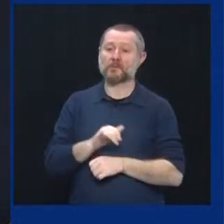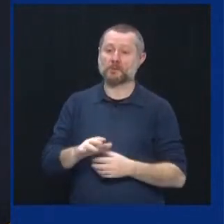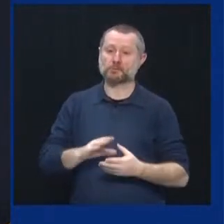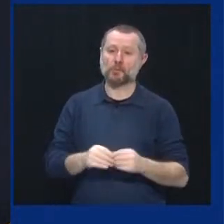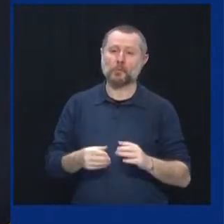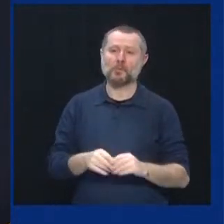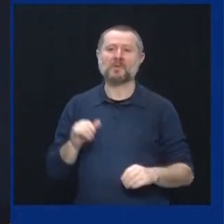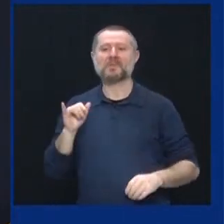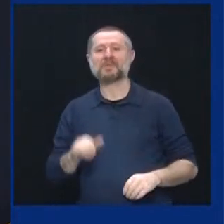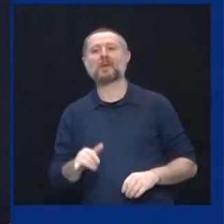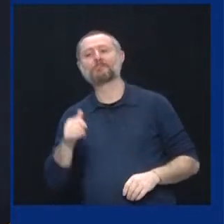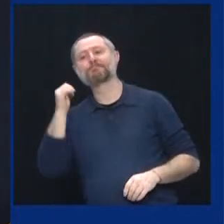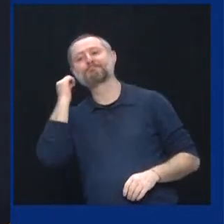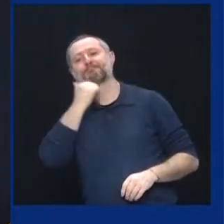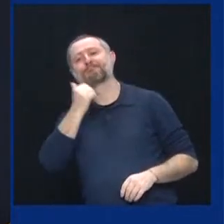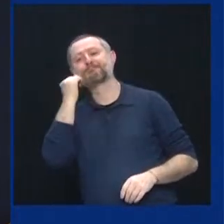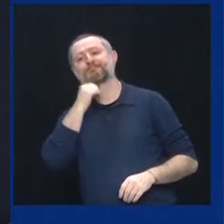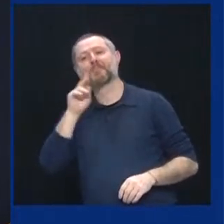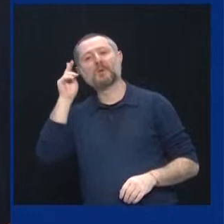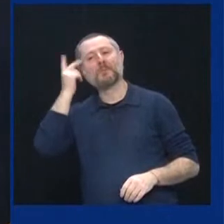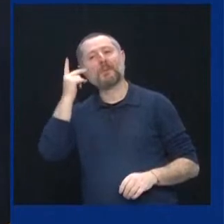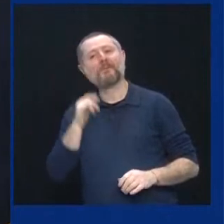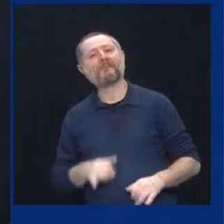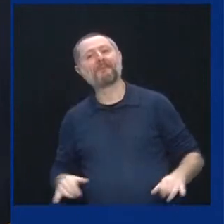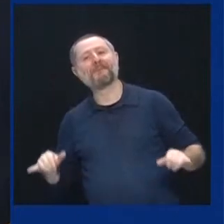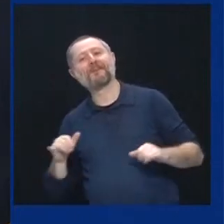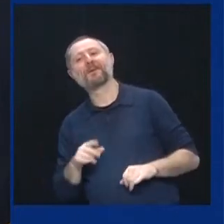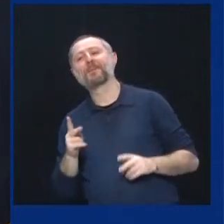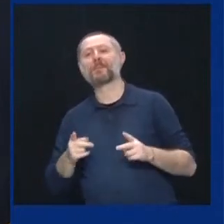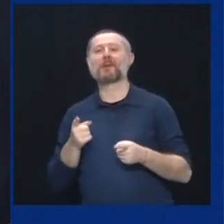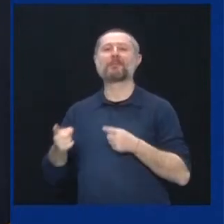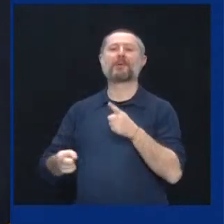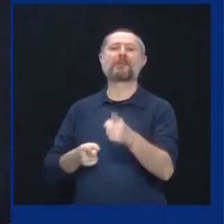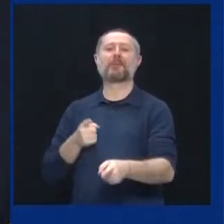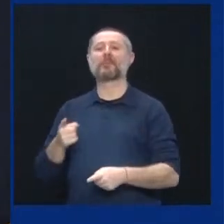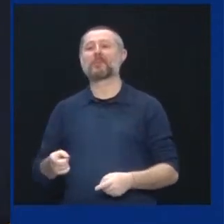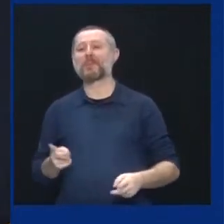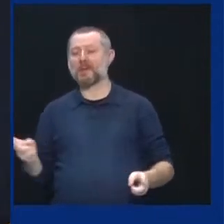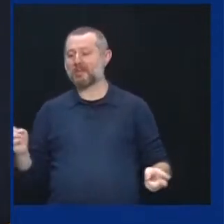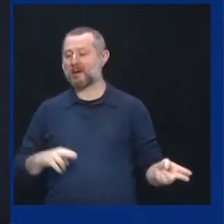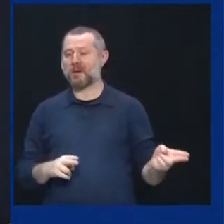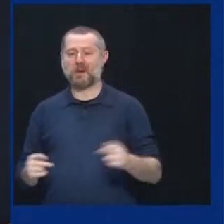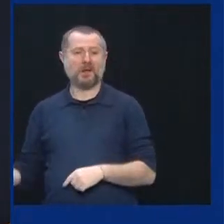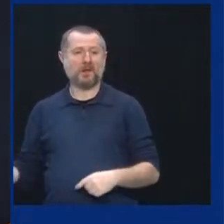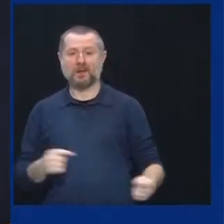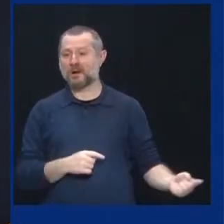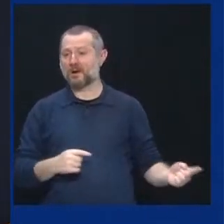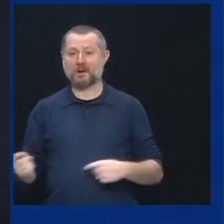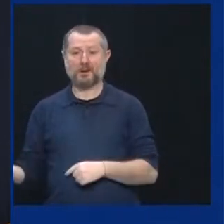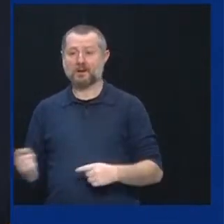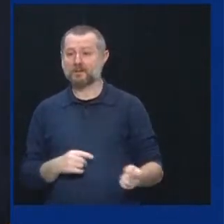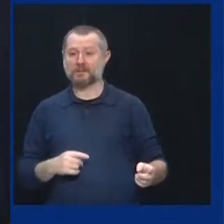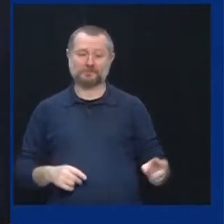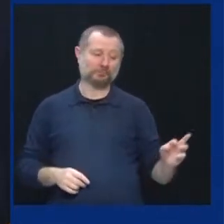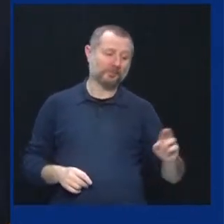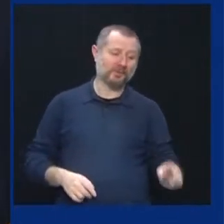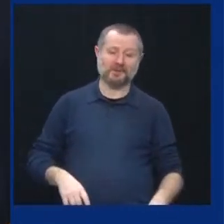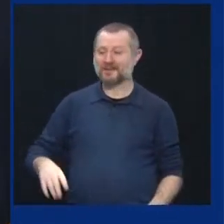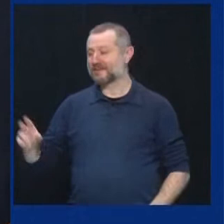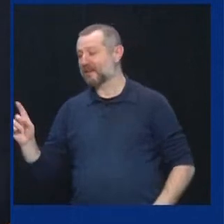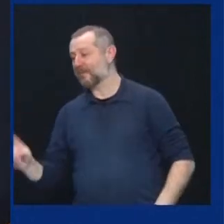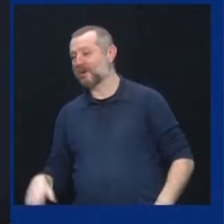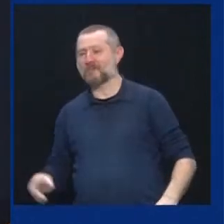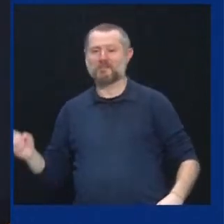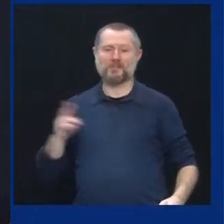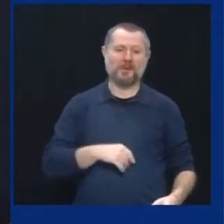politics, right? Accusation, cross-accusation, You did this, I